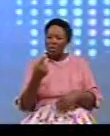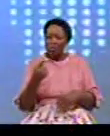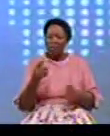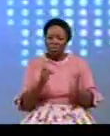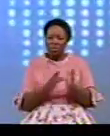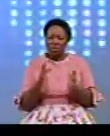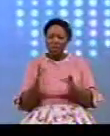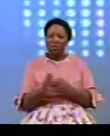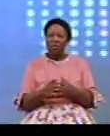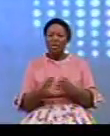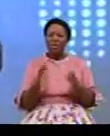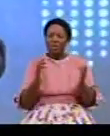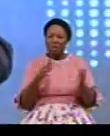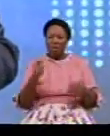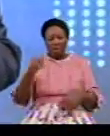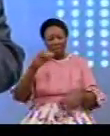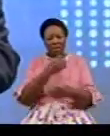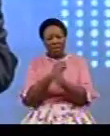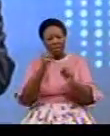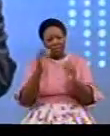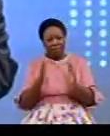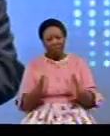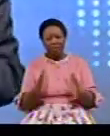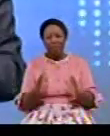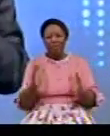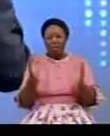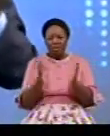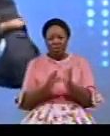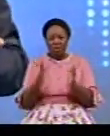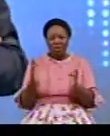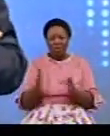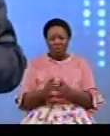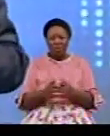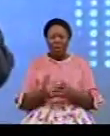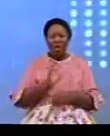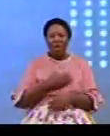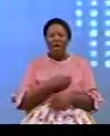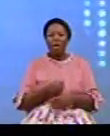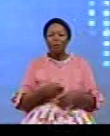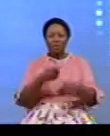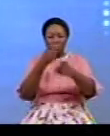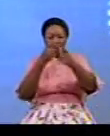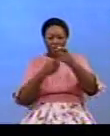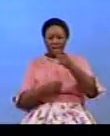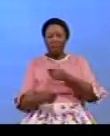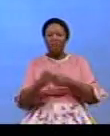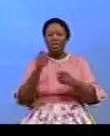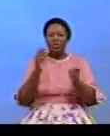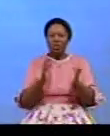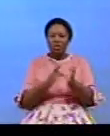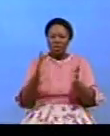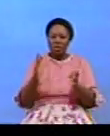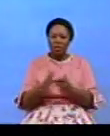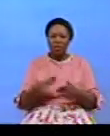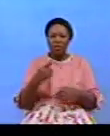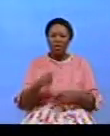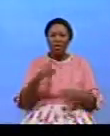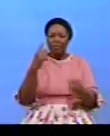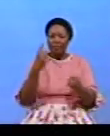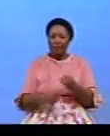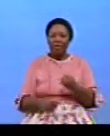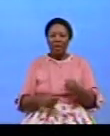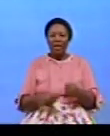ground, where the word is coming, is hardened because many feet have